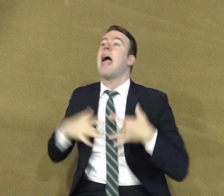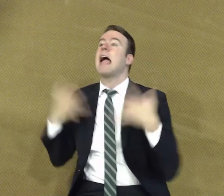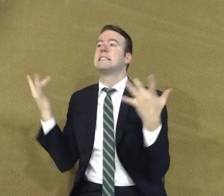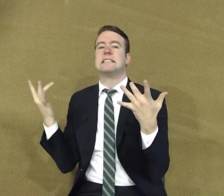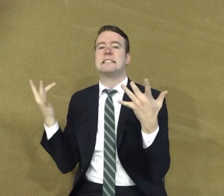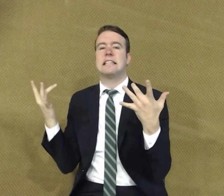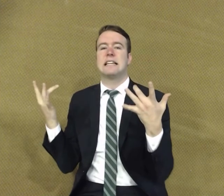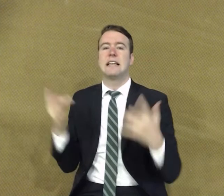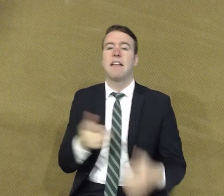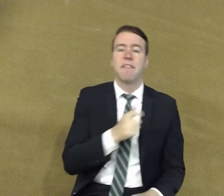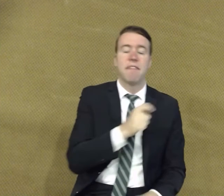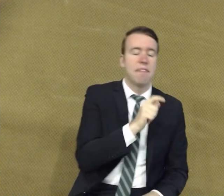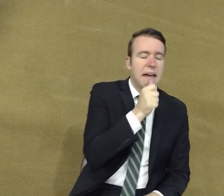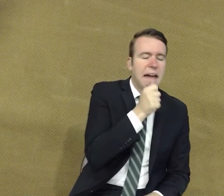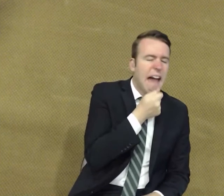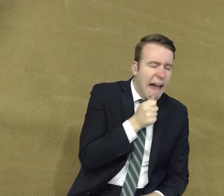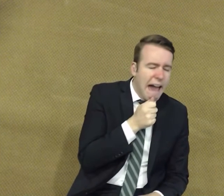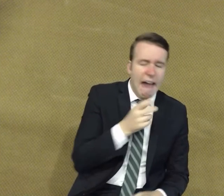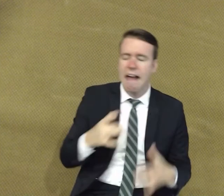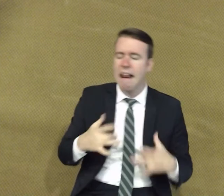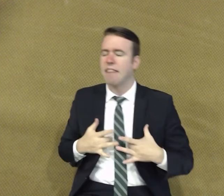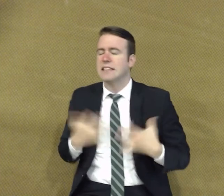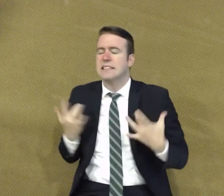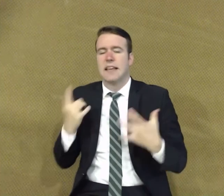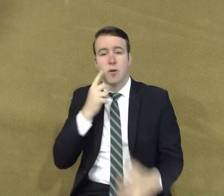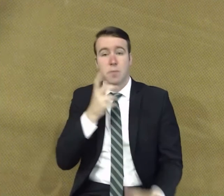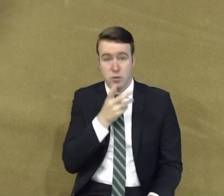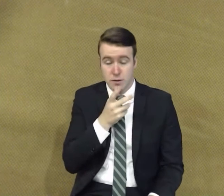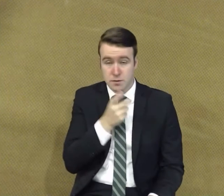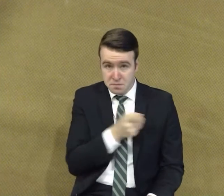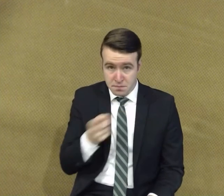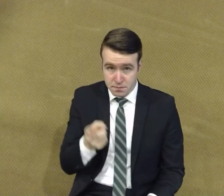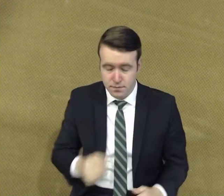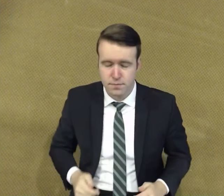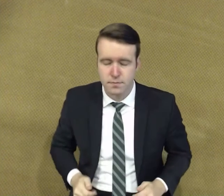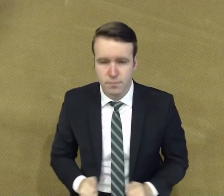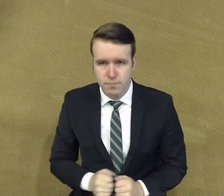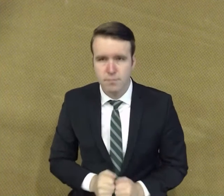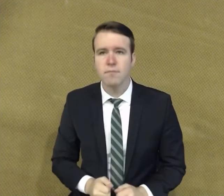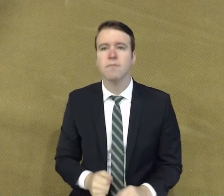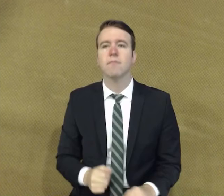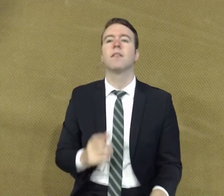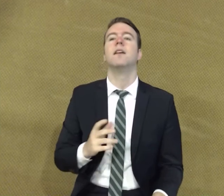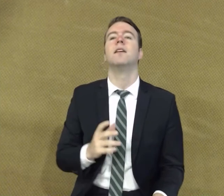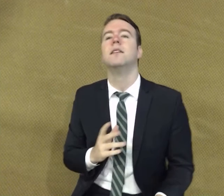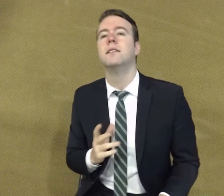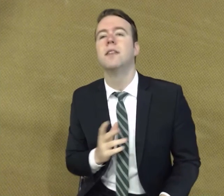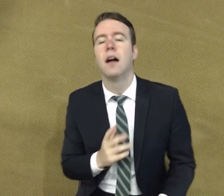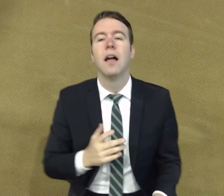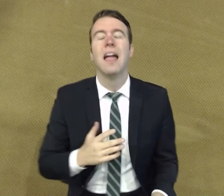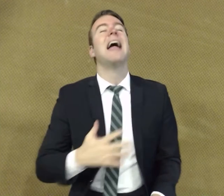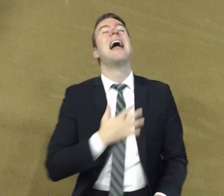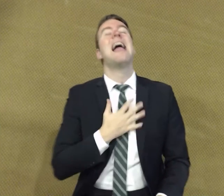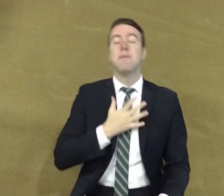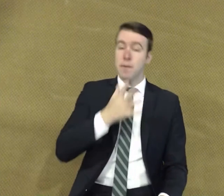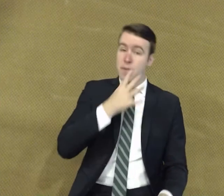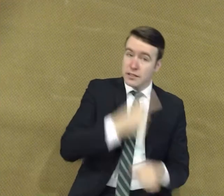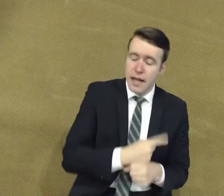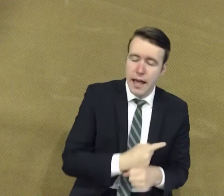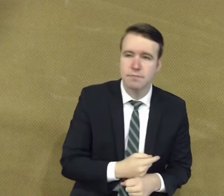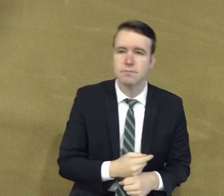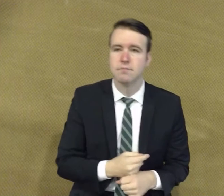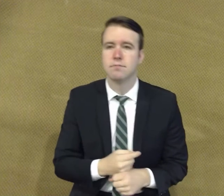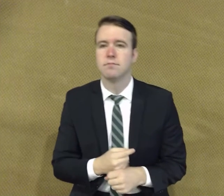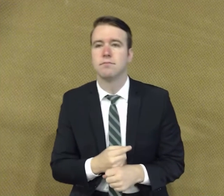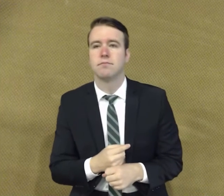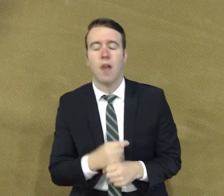Mothers, the agony, and the ecstasy. So now that we've said Happy Mother's Day, and